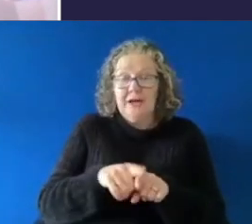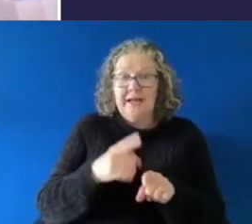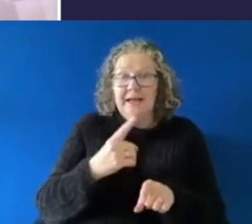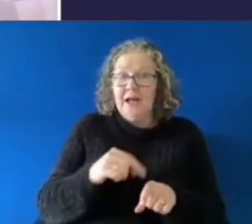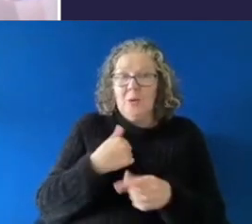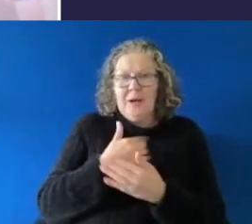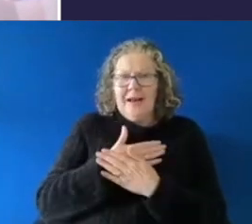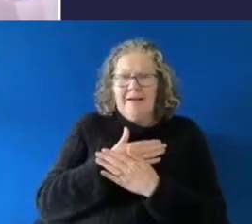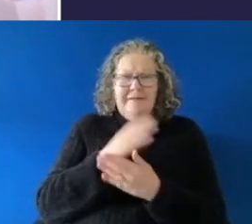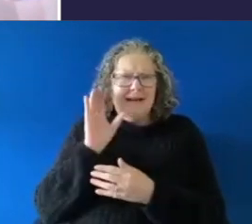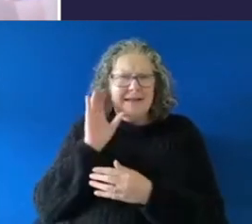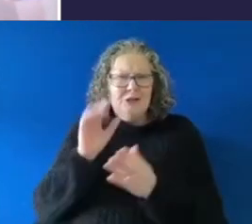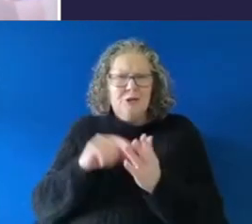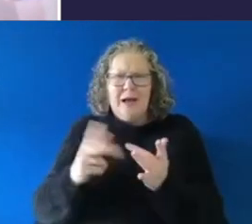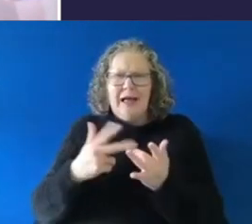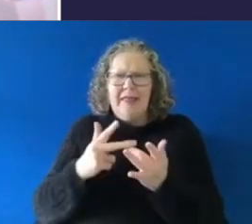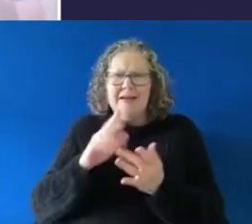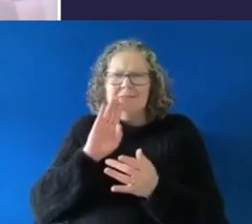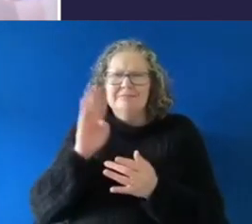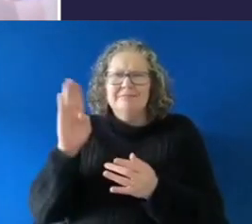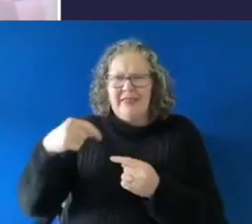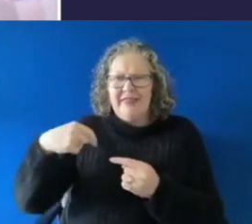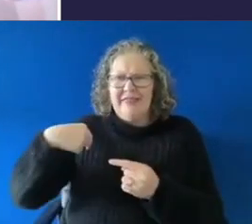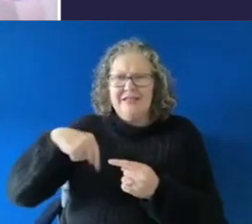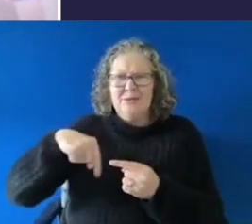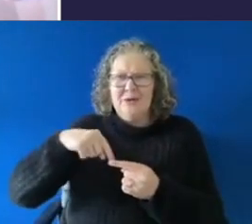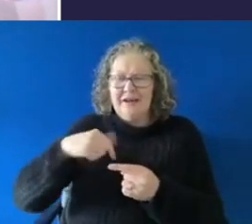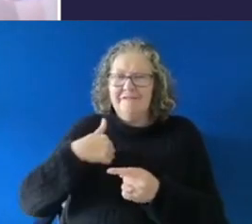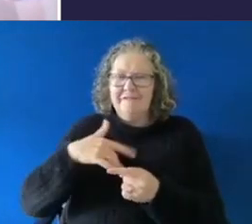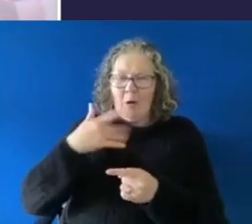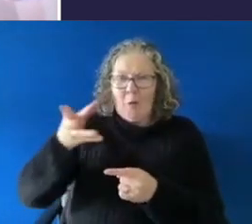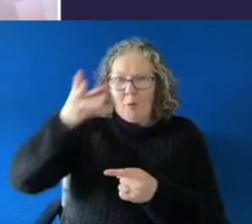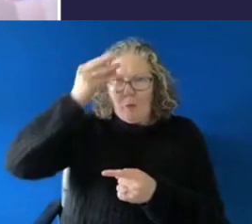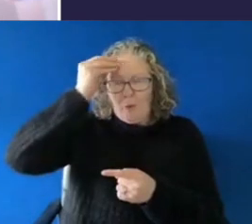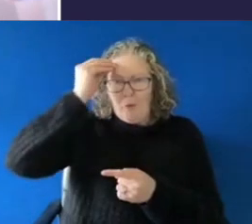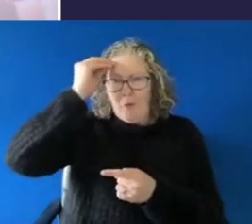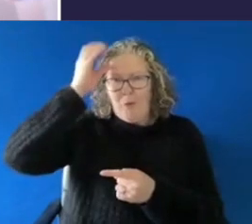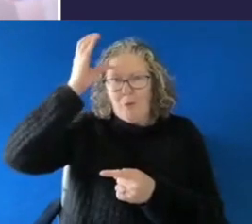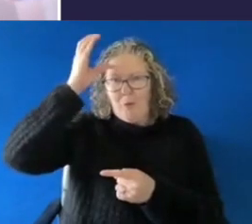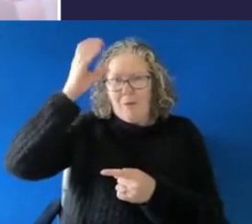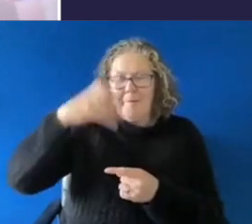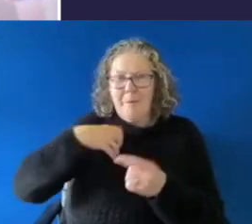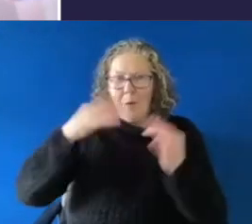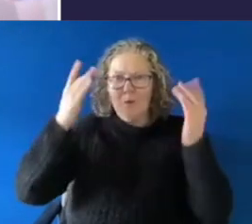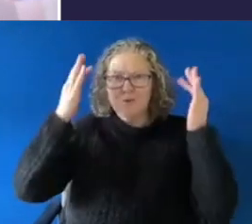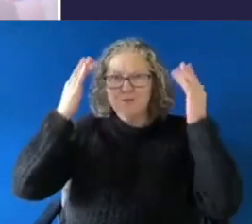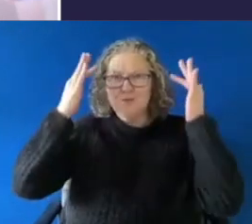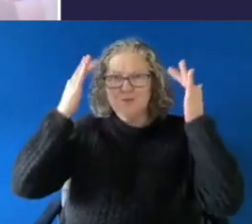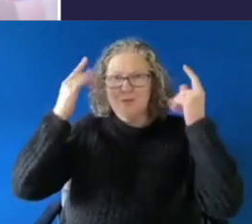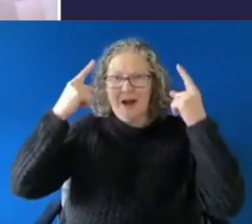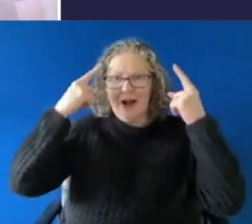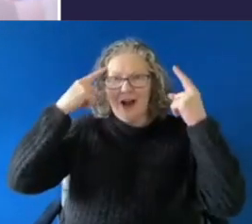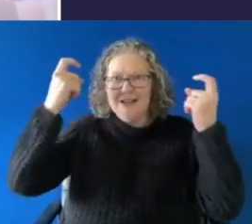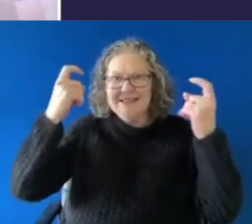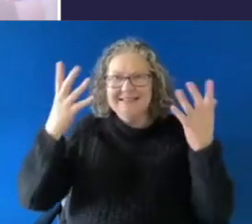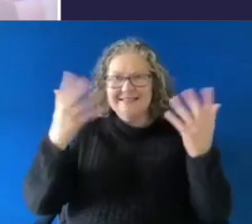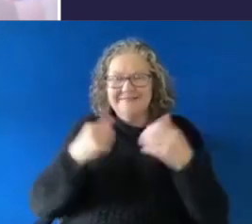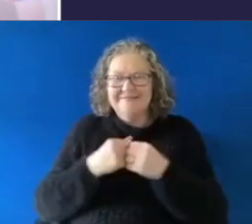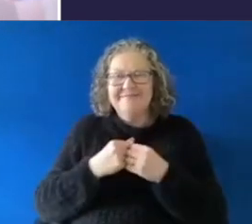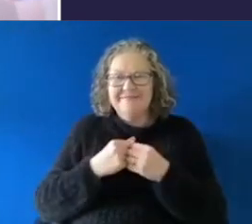listening to the other conference speakers this week. I feel like I've gained so much more, thought bubble ideas. But,